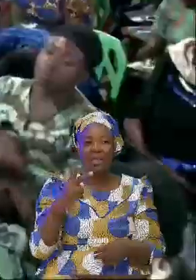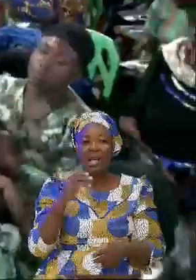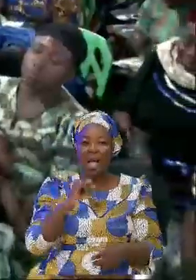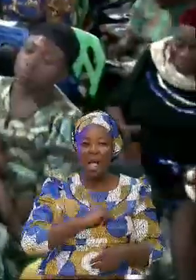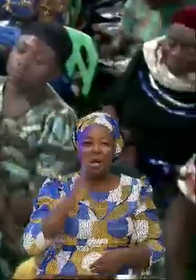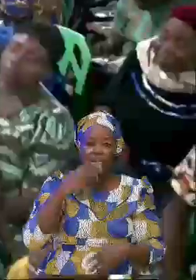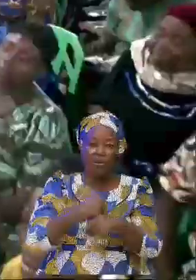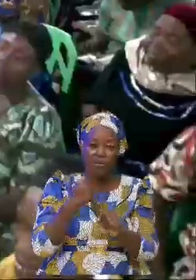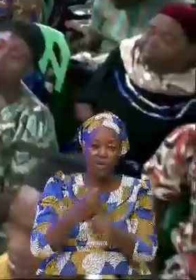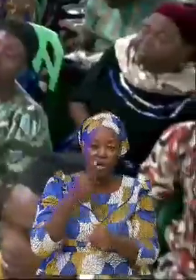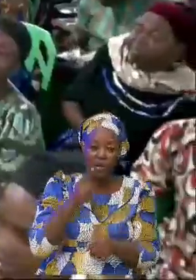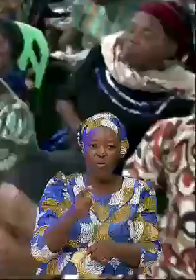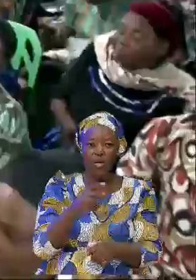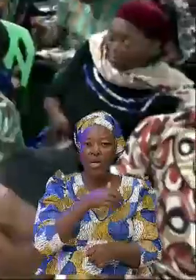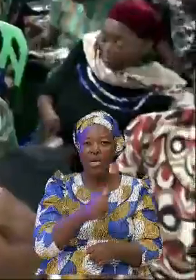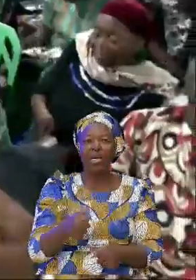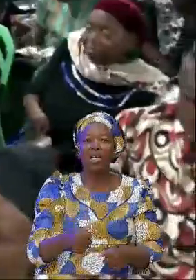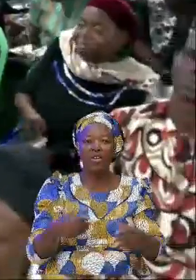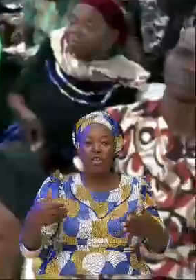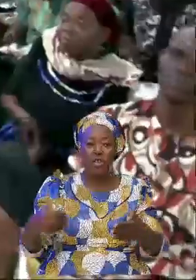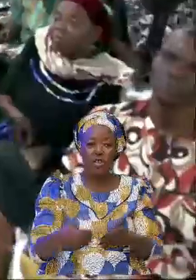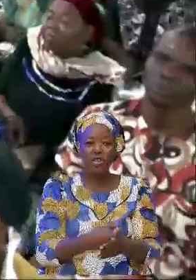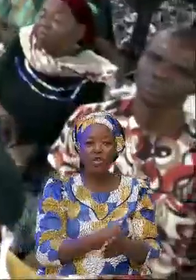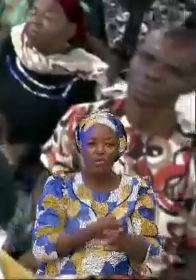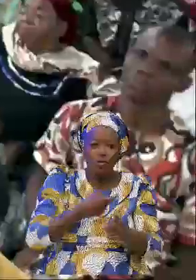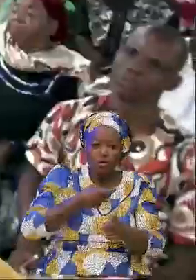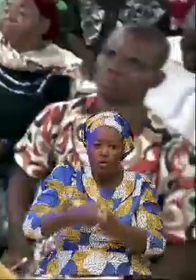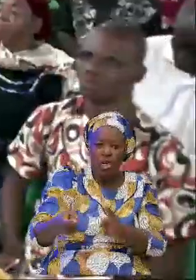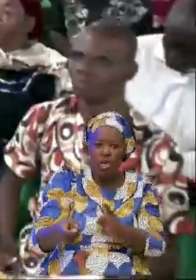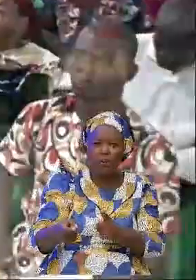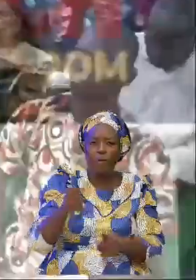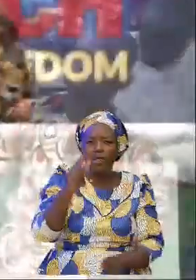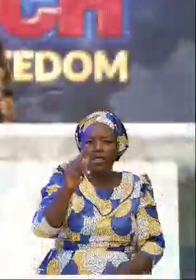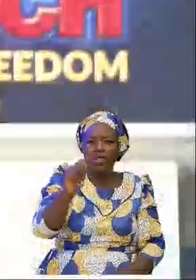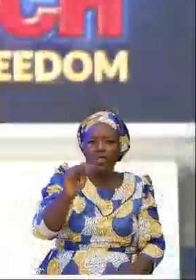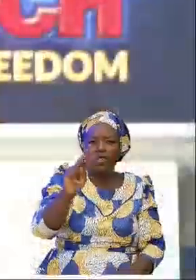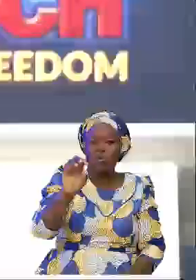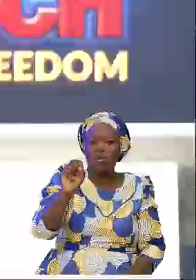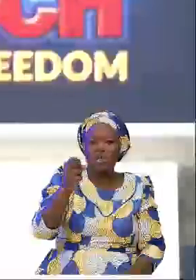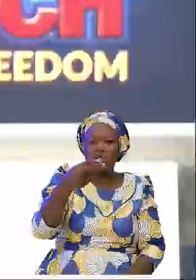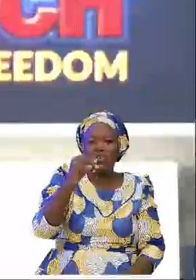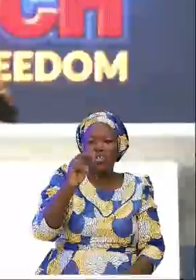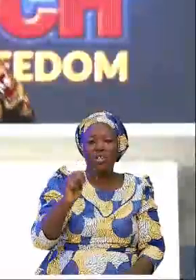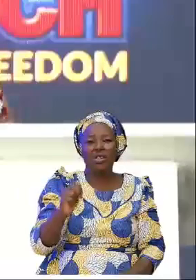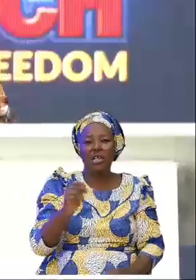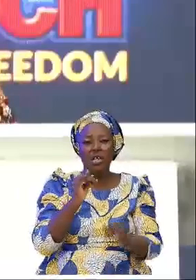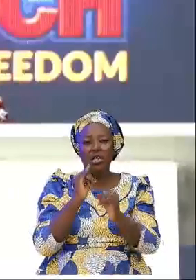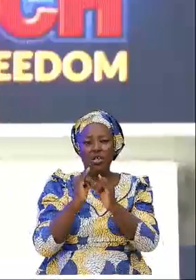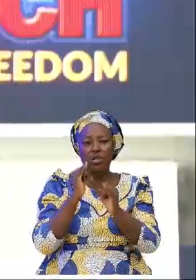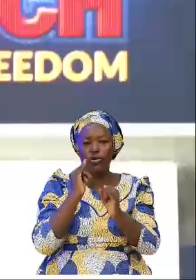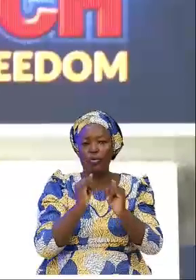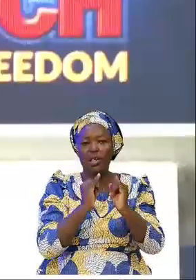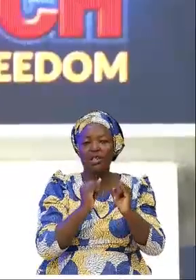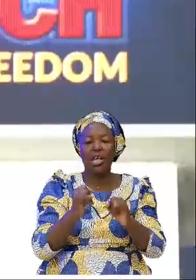Isaiah chapter 41, reading from verse 15, behold, I will make you a new sharp threshing